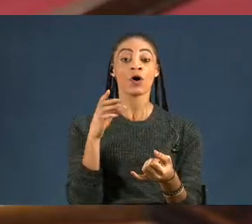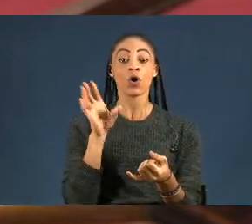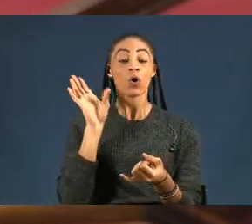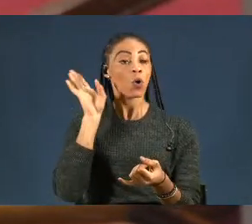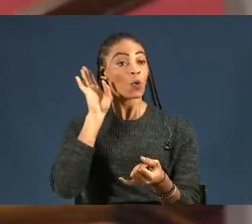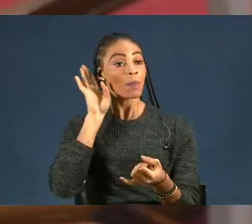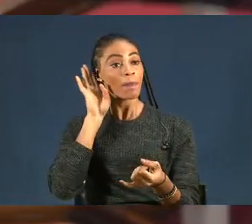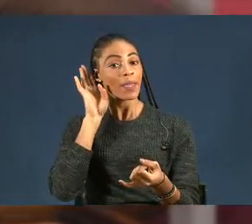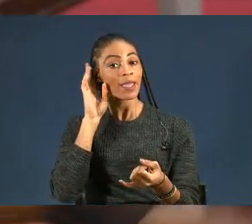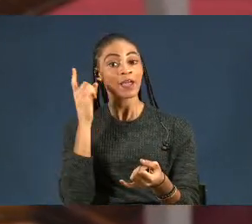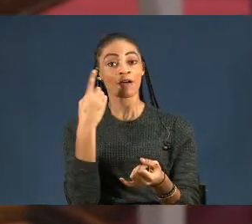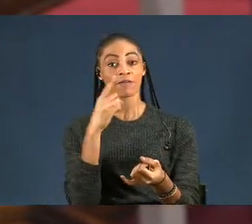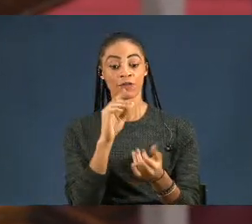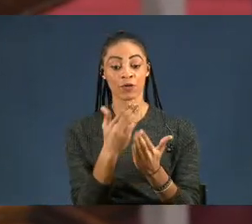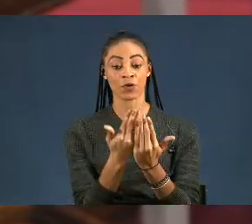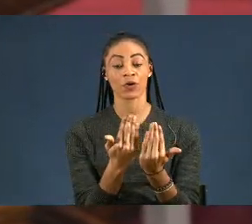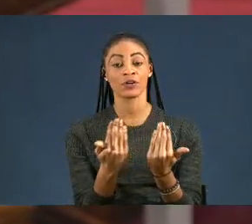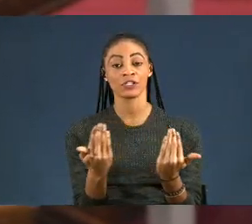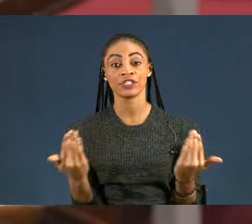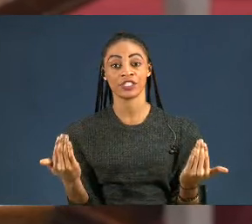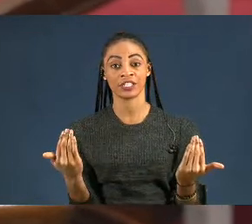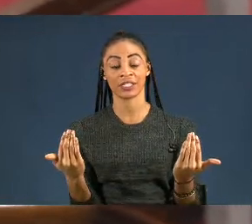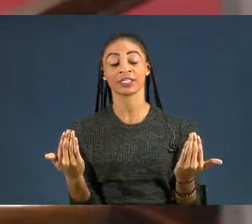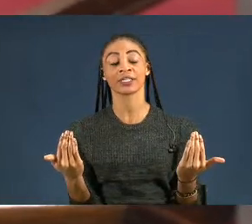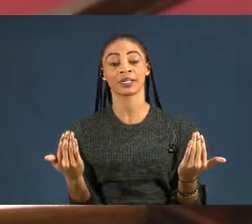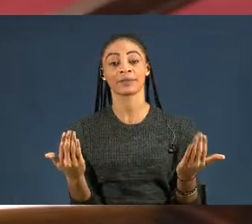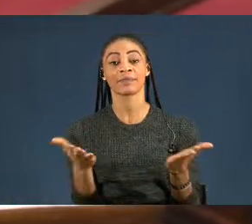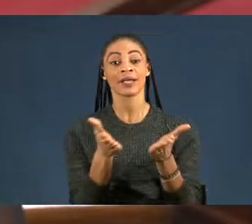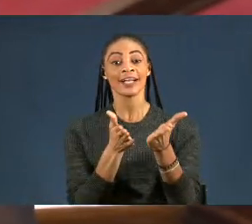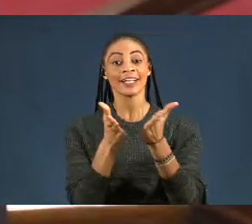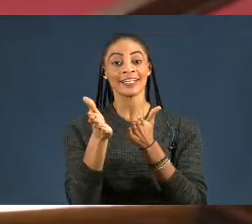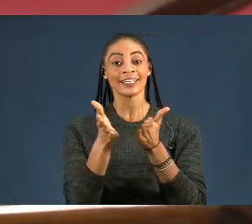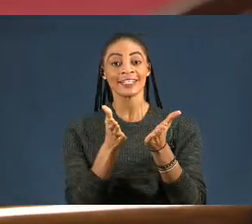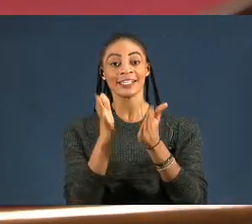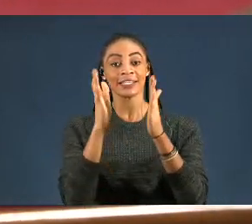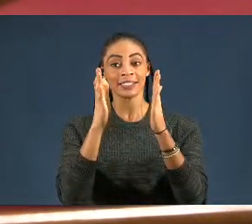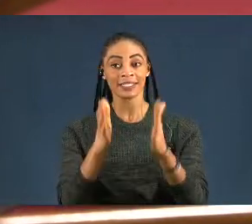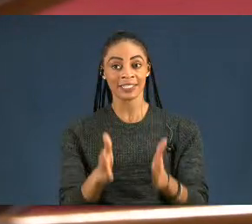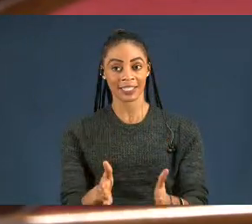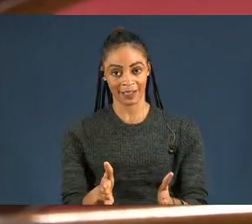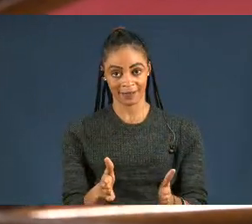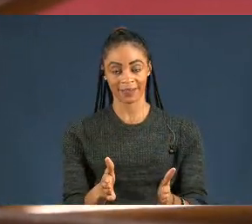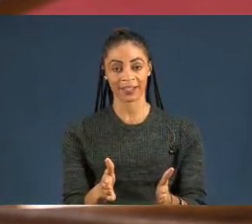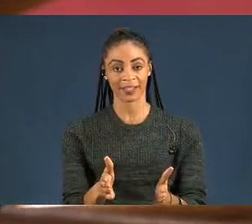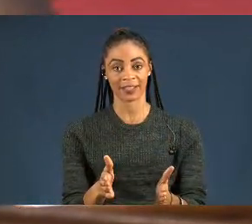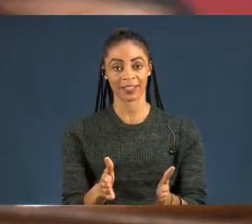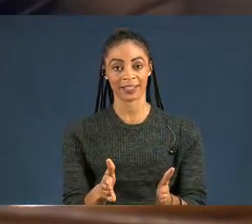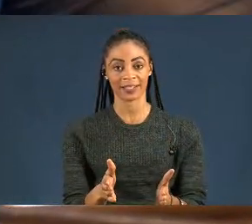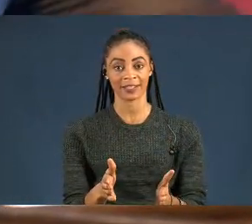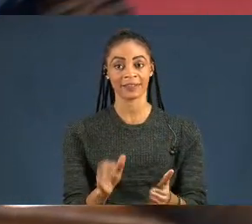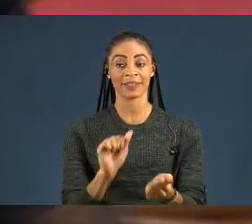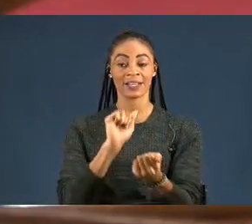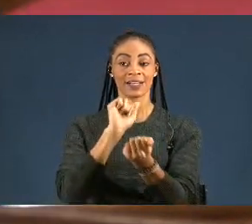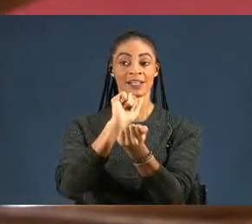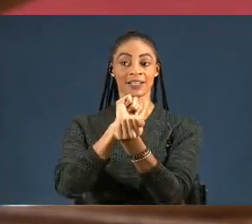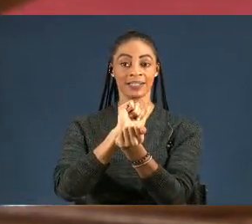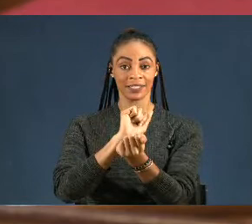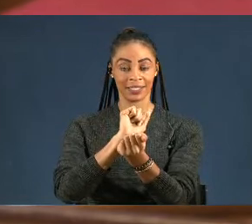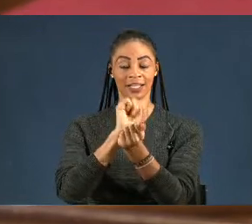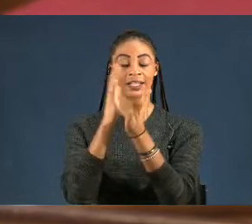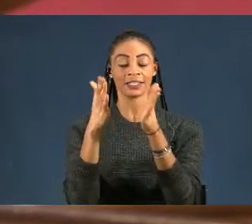obey for servants, for slaves. He says, children, obey your parents. Slaves, obey your